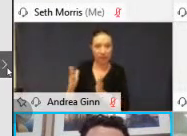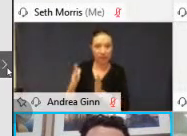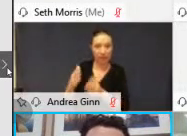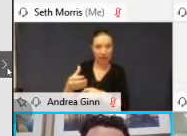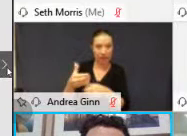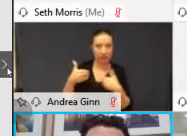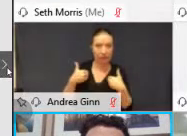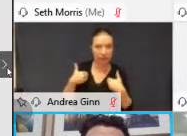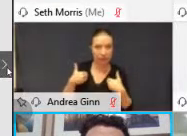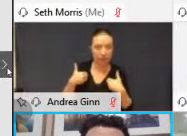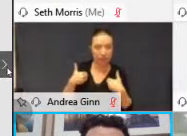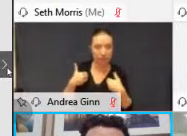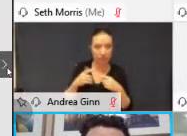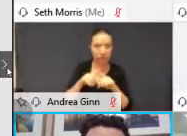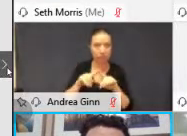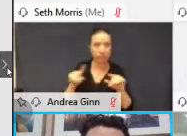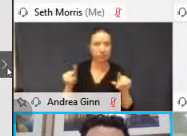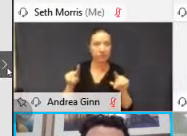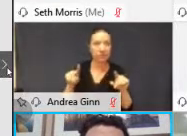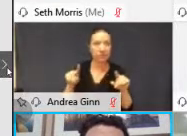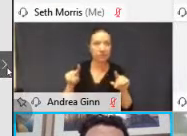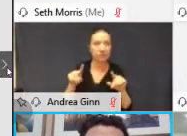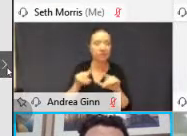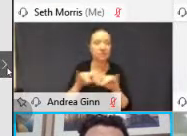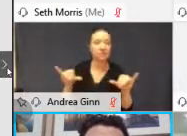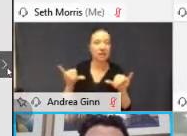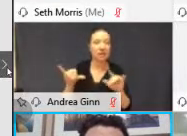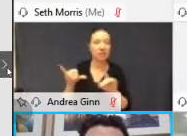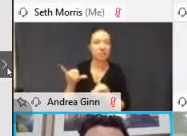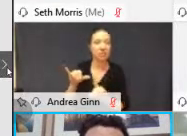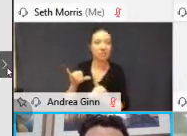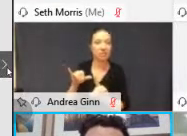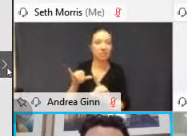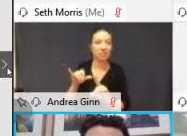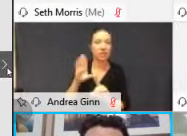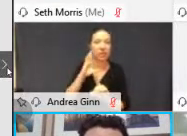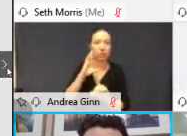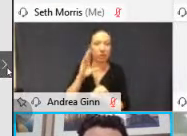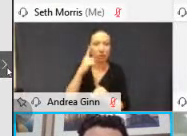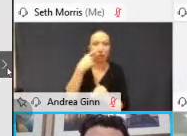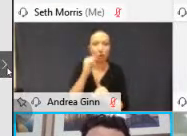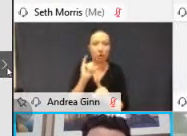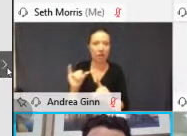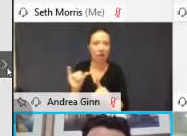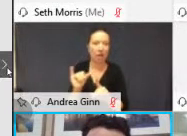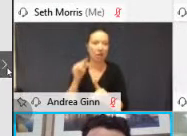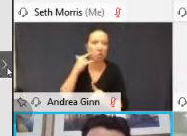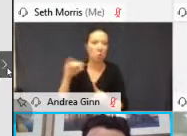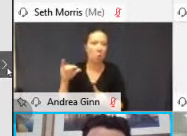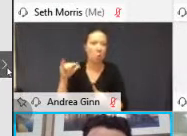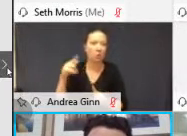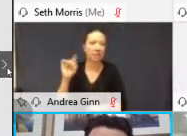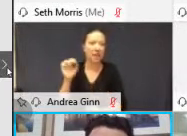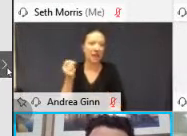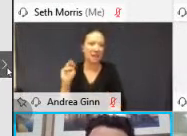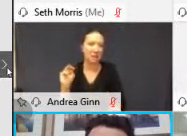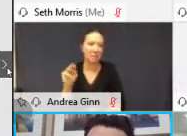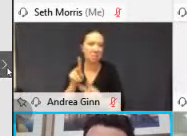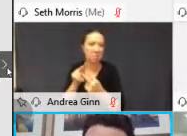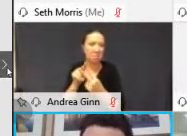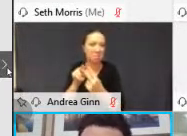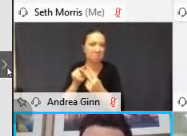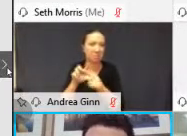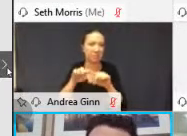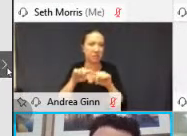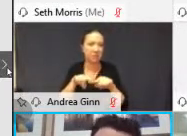up being a value of something that looks more like a gold or even a platinum plan,